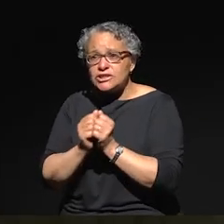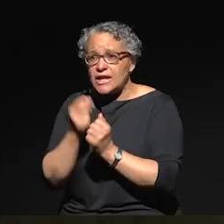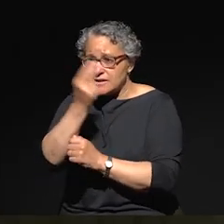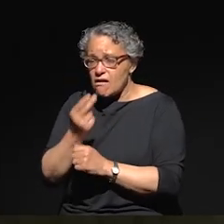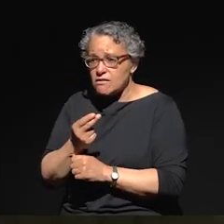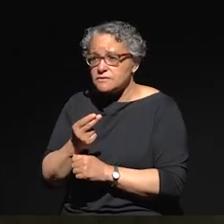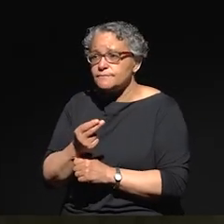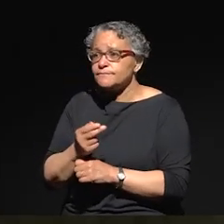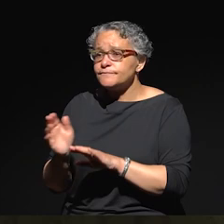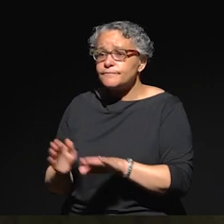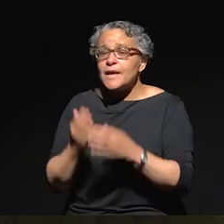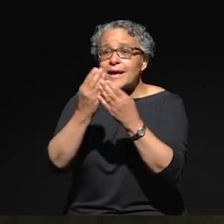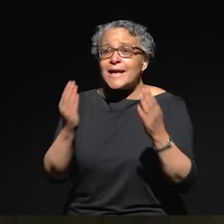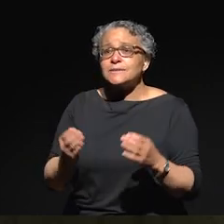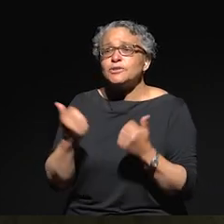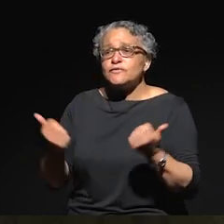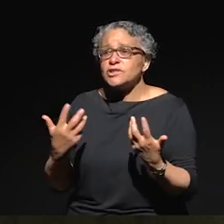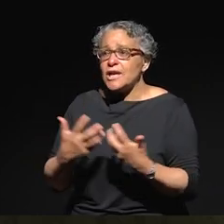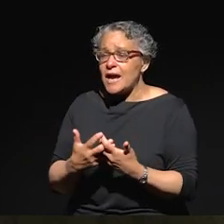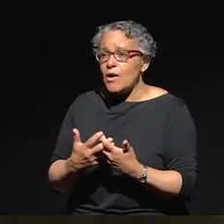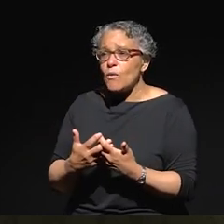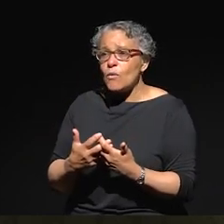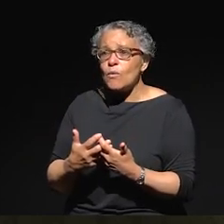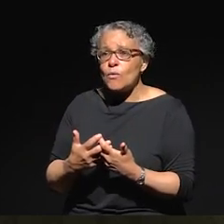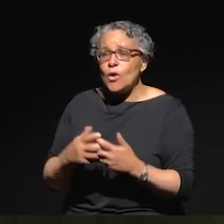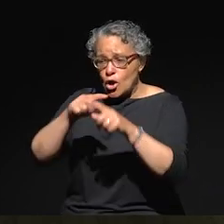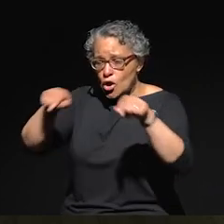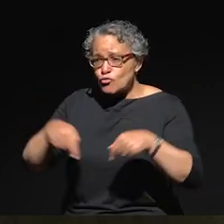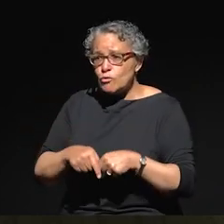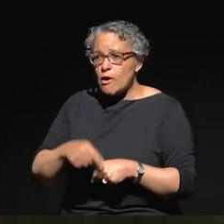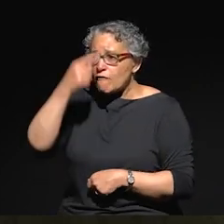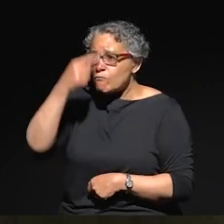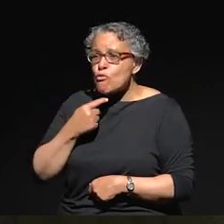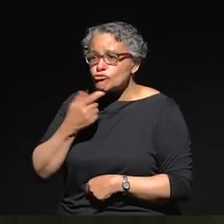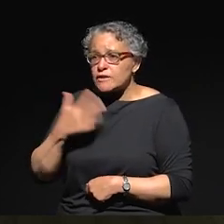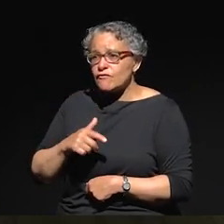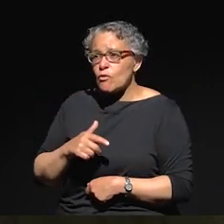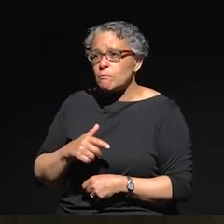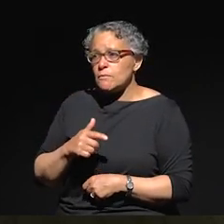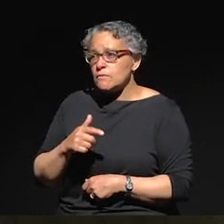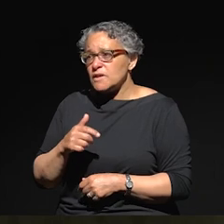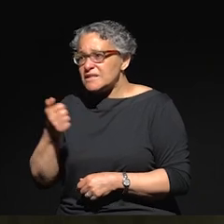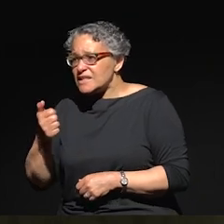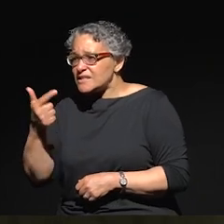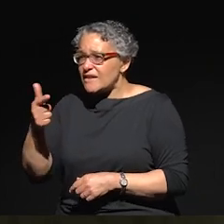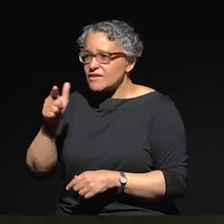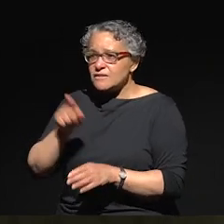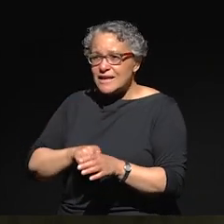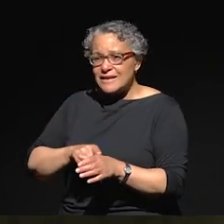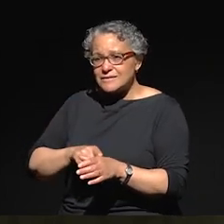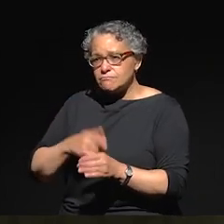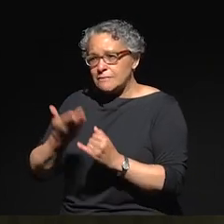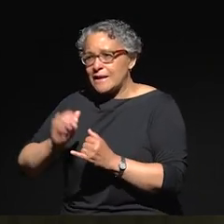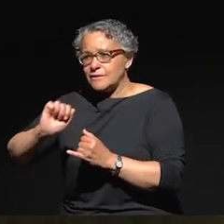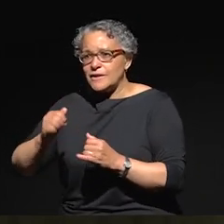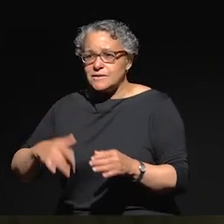with a room of portraits, of the portraits of the last 5, 6, 7 years of his career. He was so busy that he